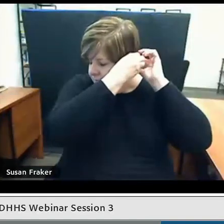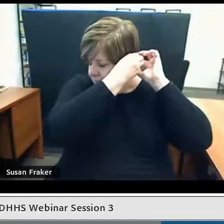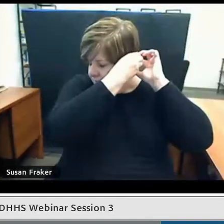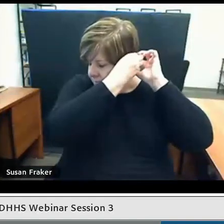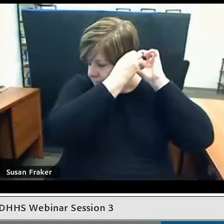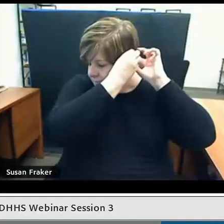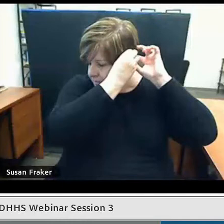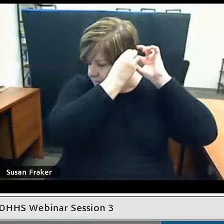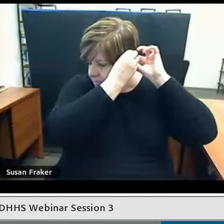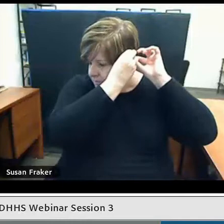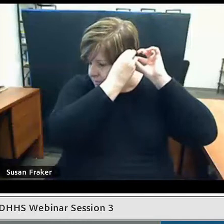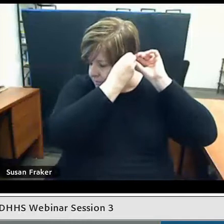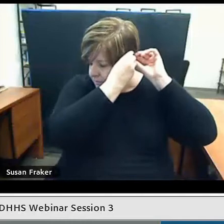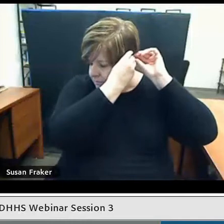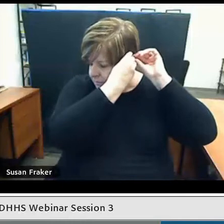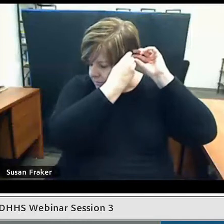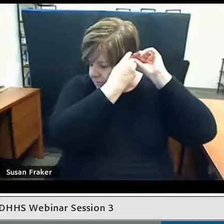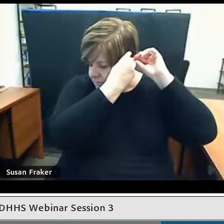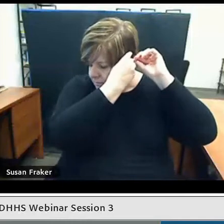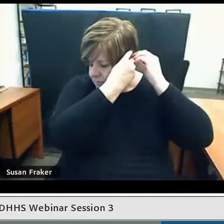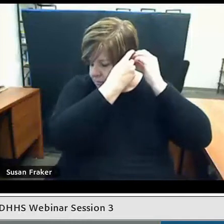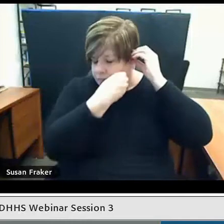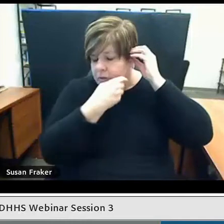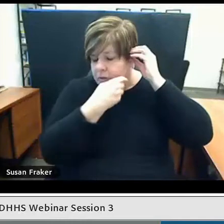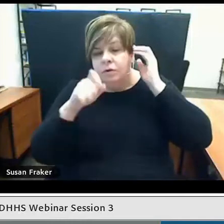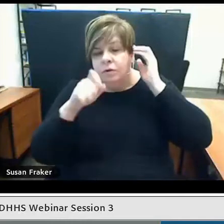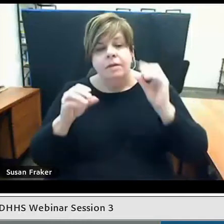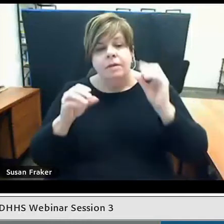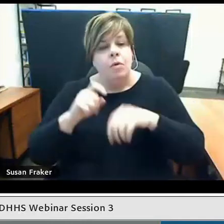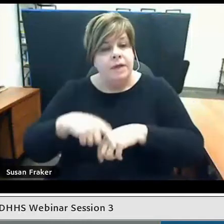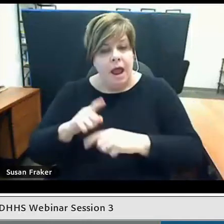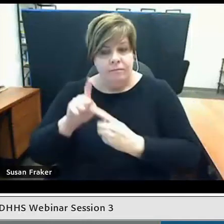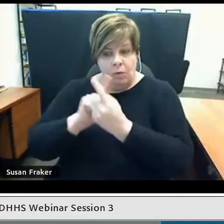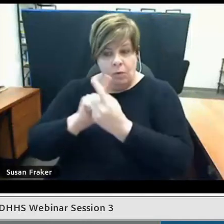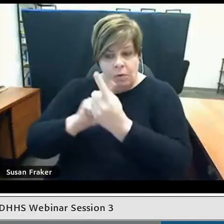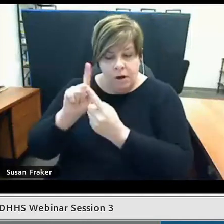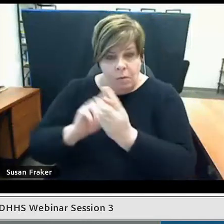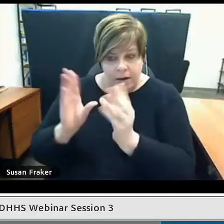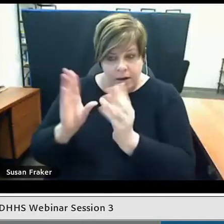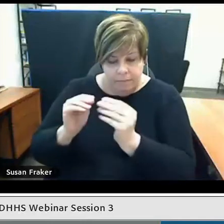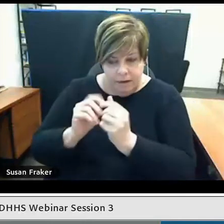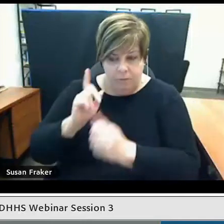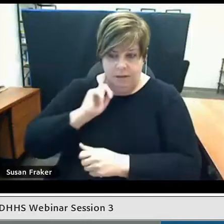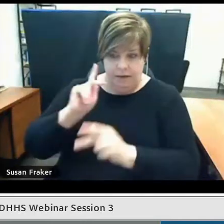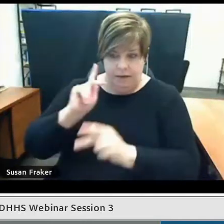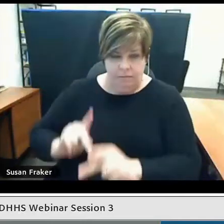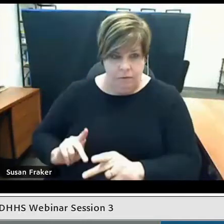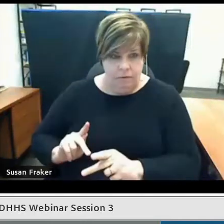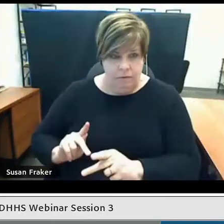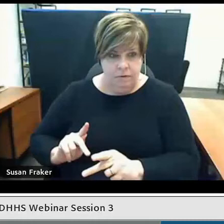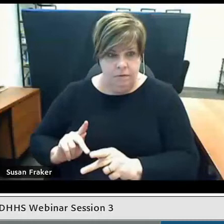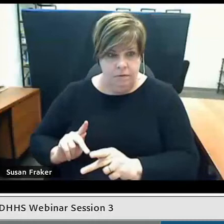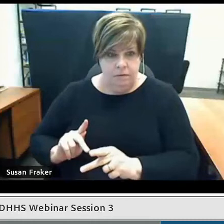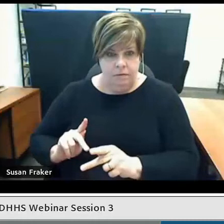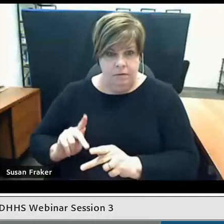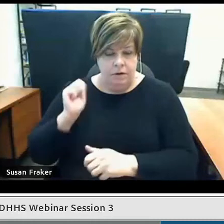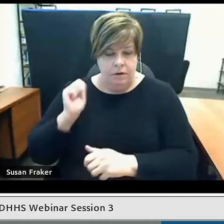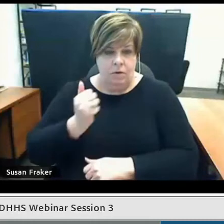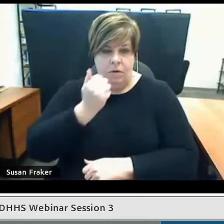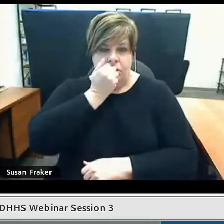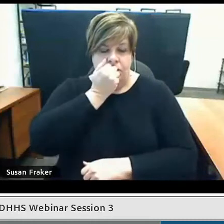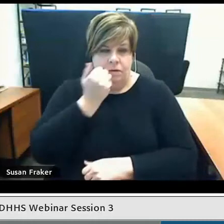through an interpreter, and it's also going to be better. I'm asking, can you all mute, please, if you're